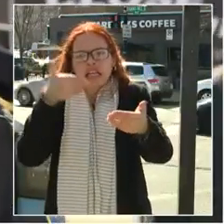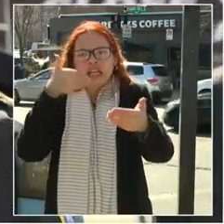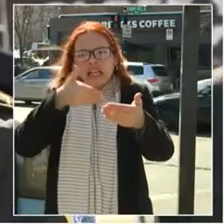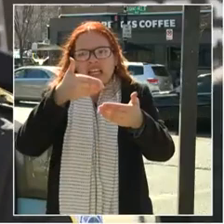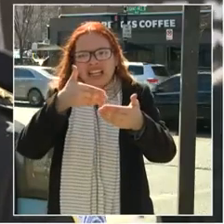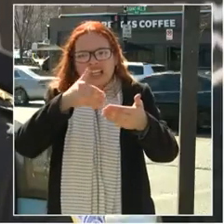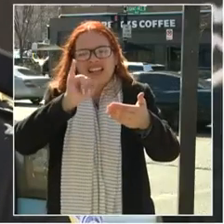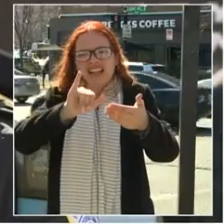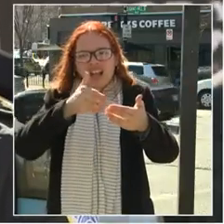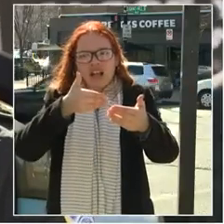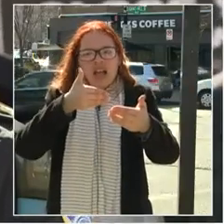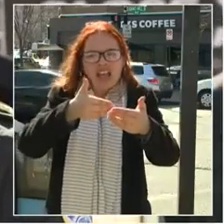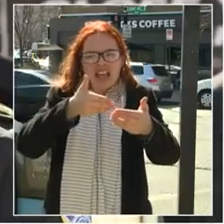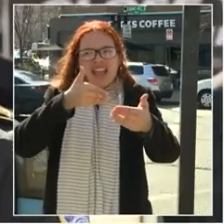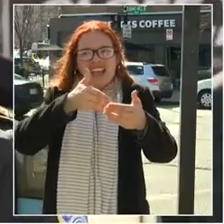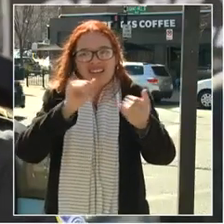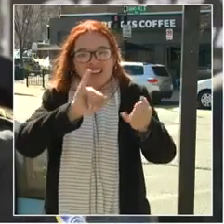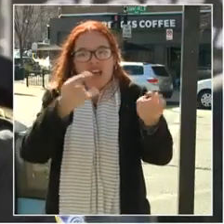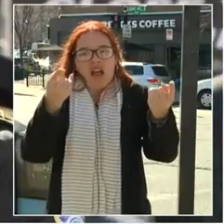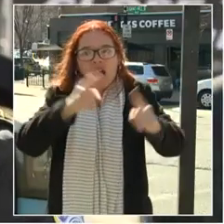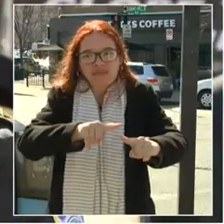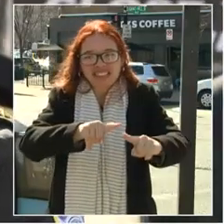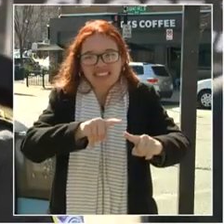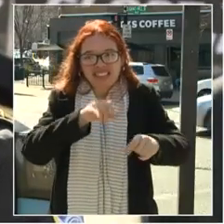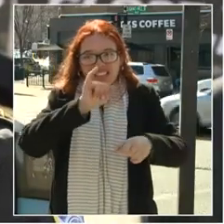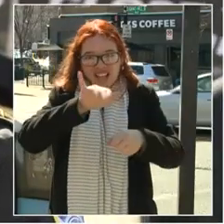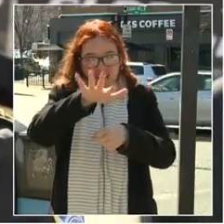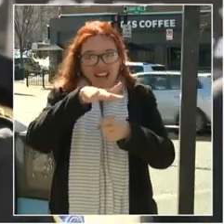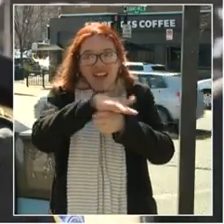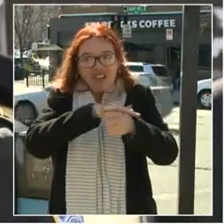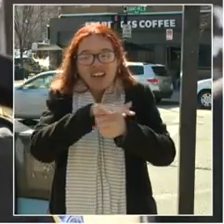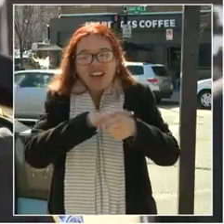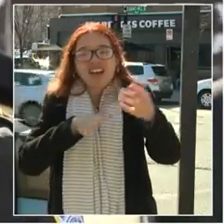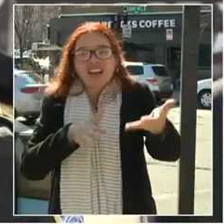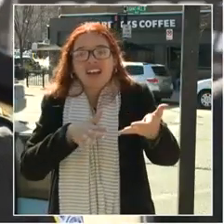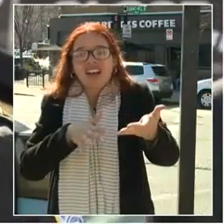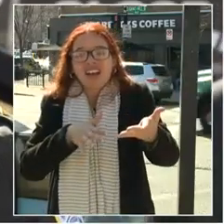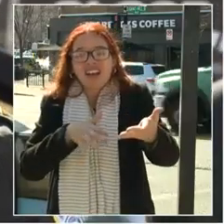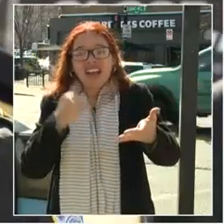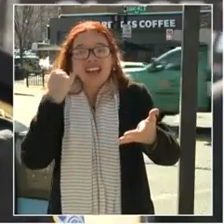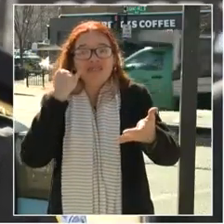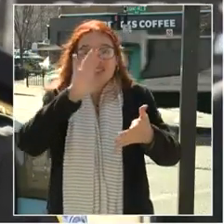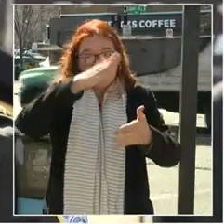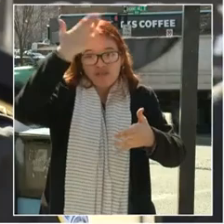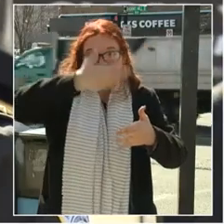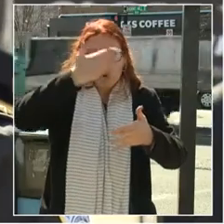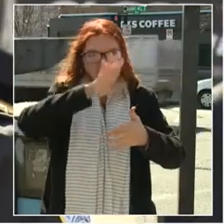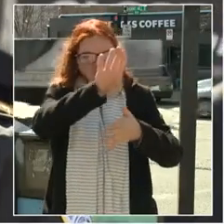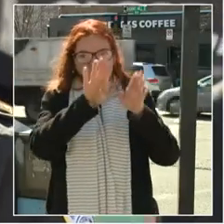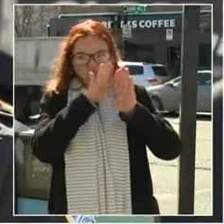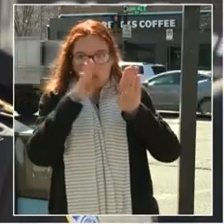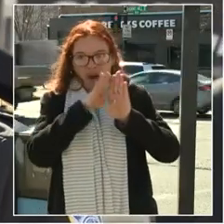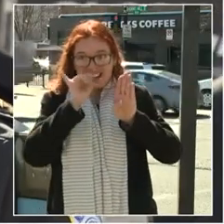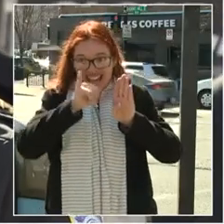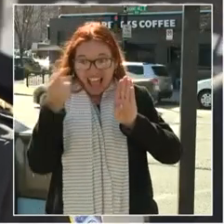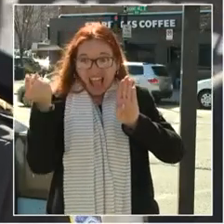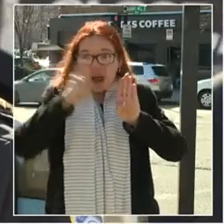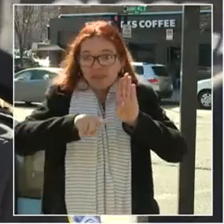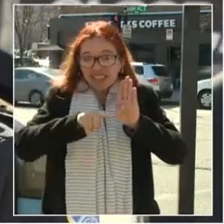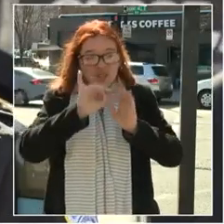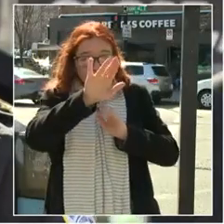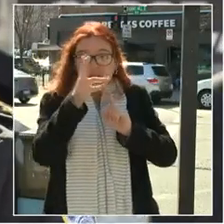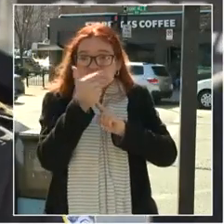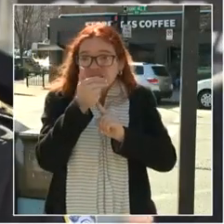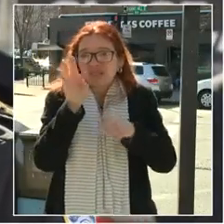thing happens in your community, if it happens in front of your doorstep, if it happens at your hotel or your business, you feel differently versus